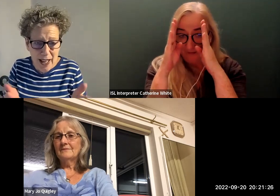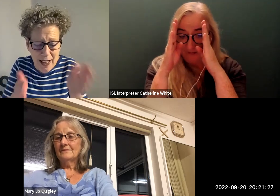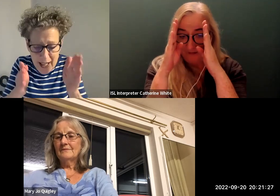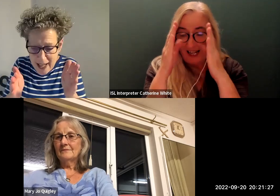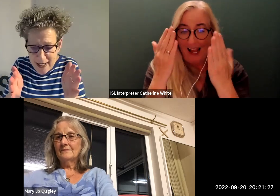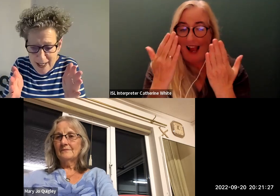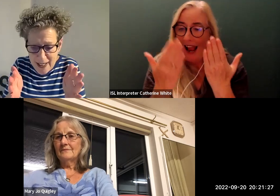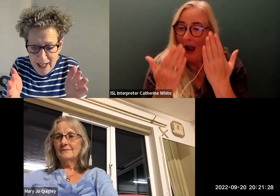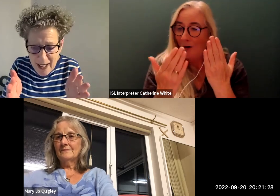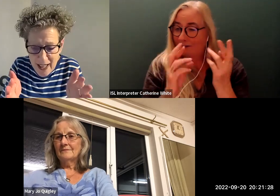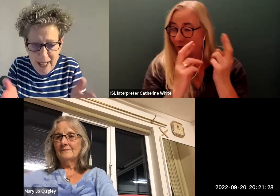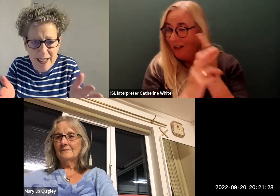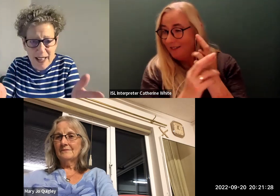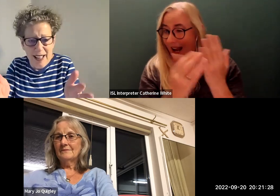but